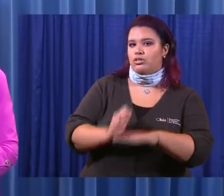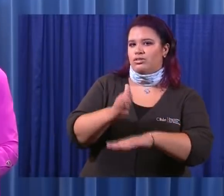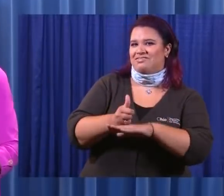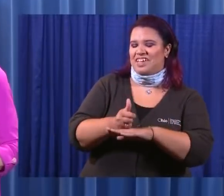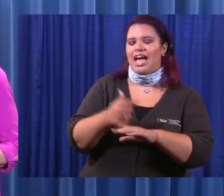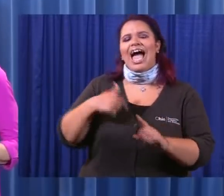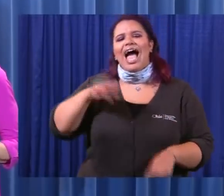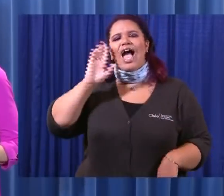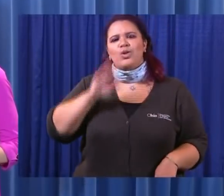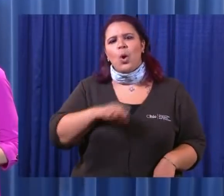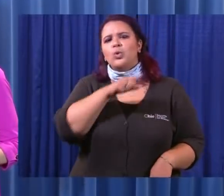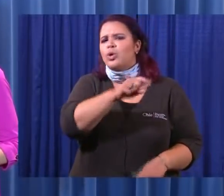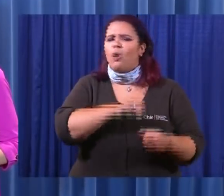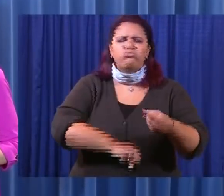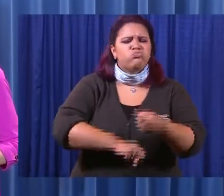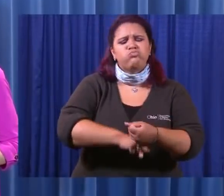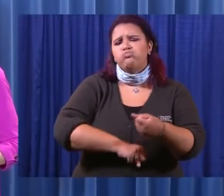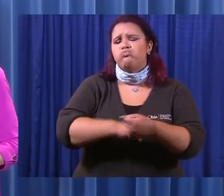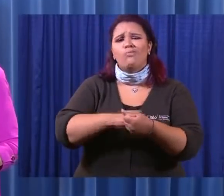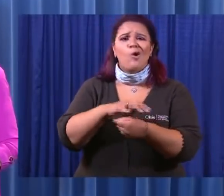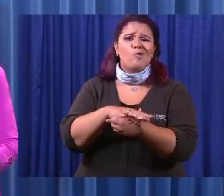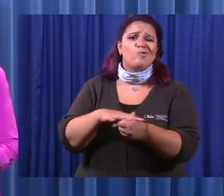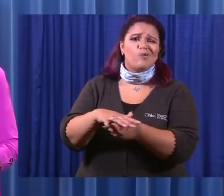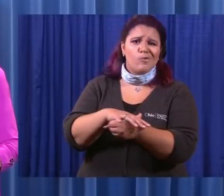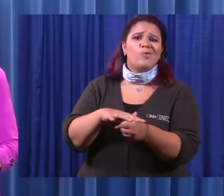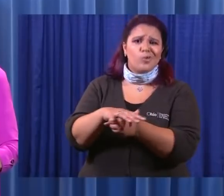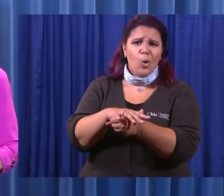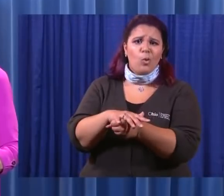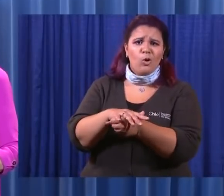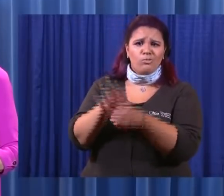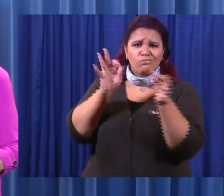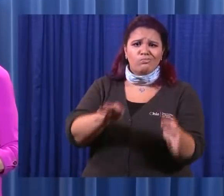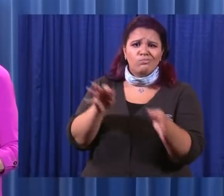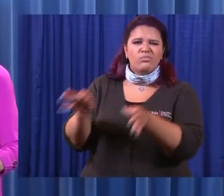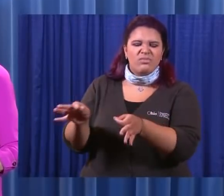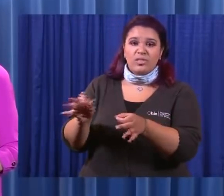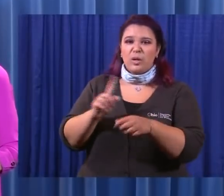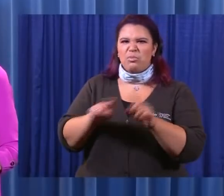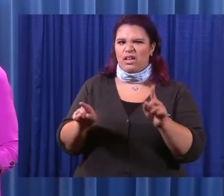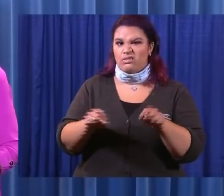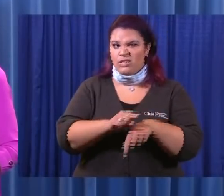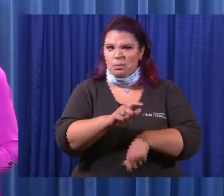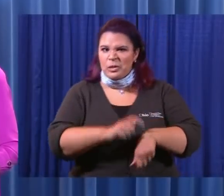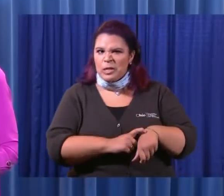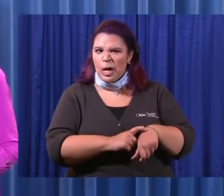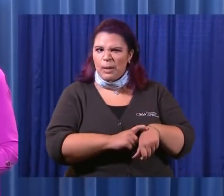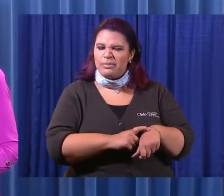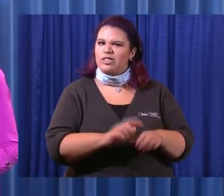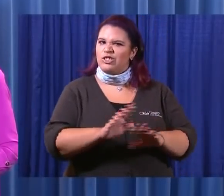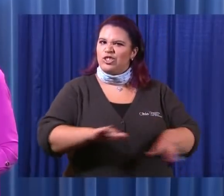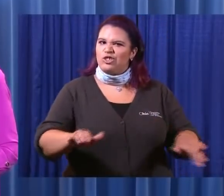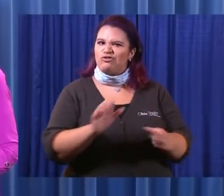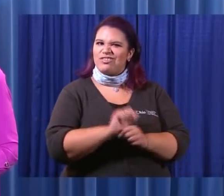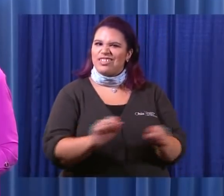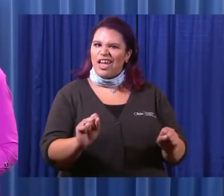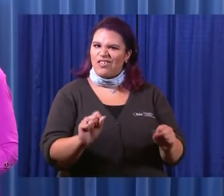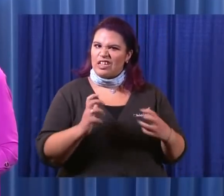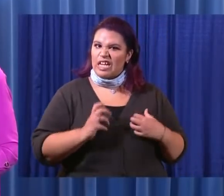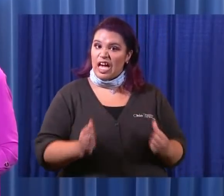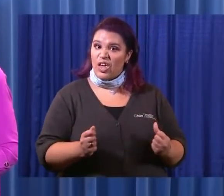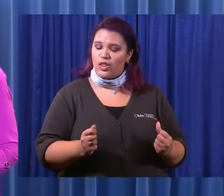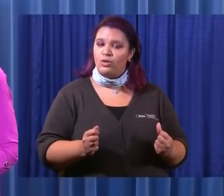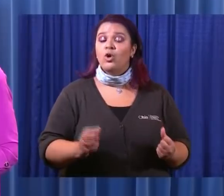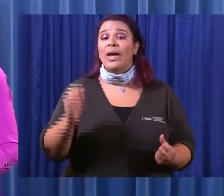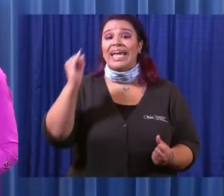local control, but you're also very concerned about children's safety and health. What's your position on these bills? Would you sign them if they reach your